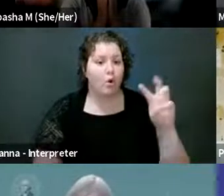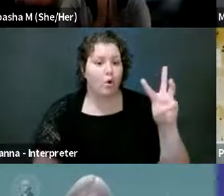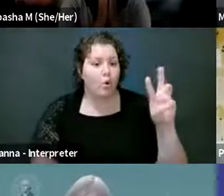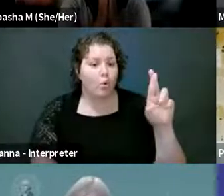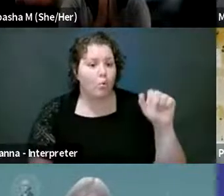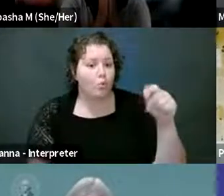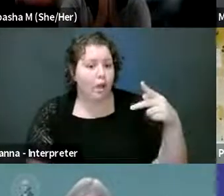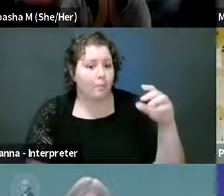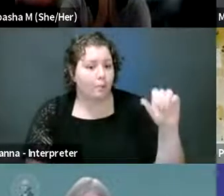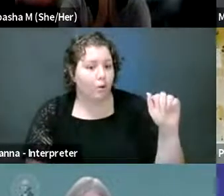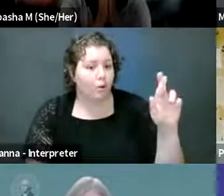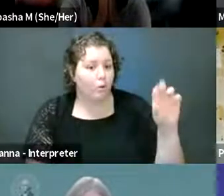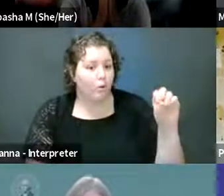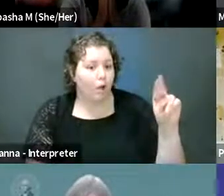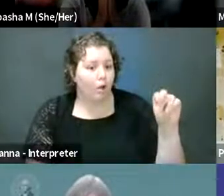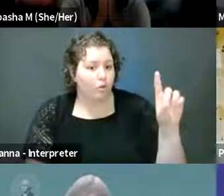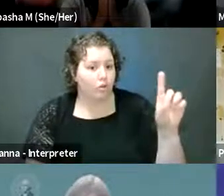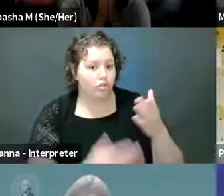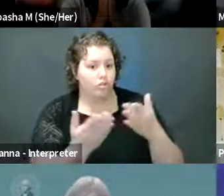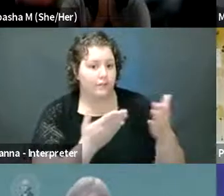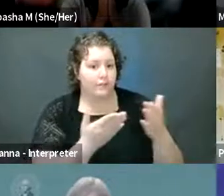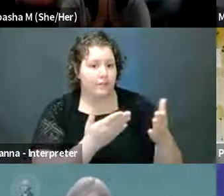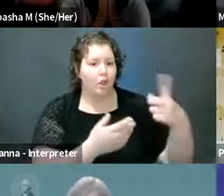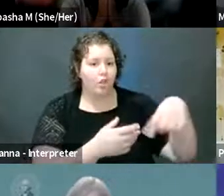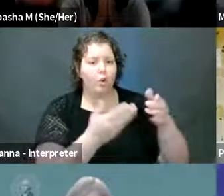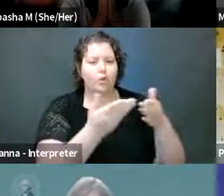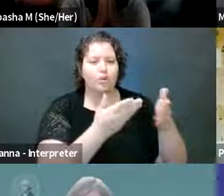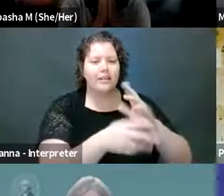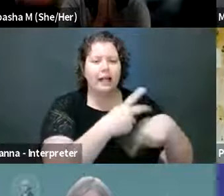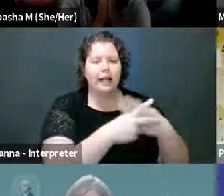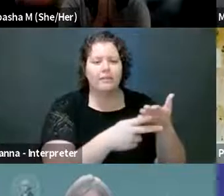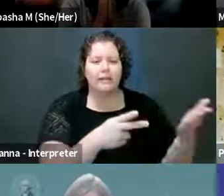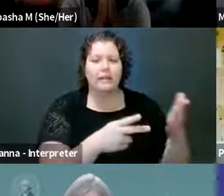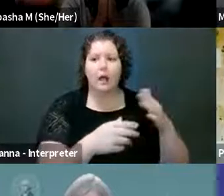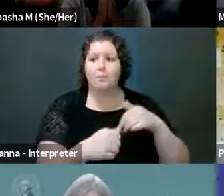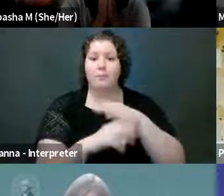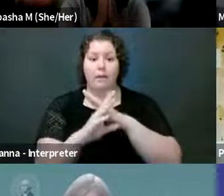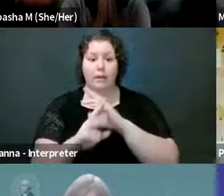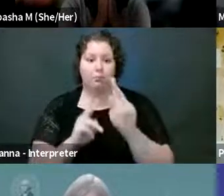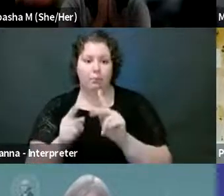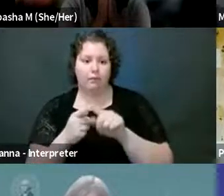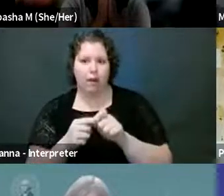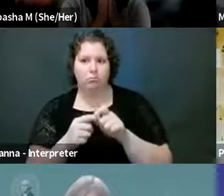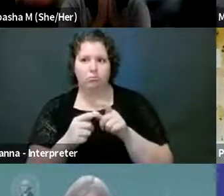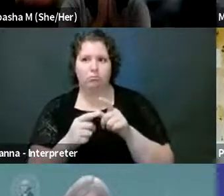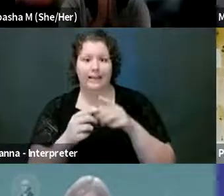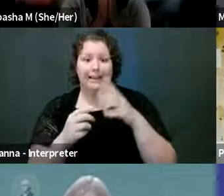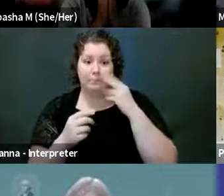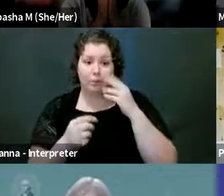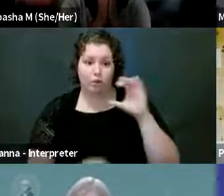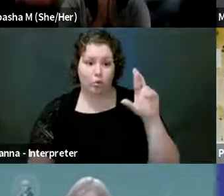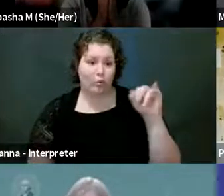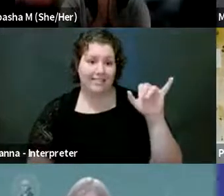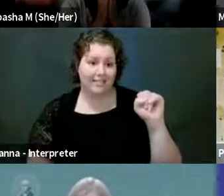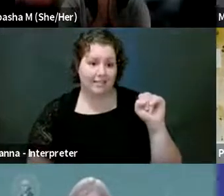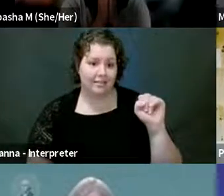those kind of things that either prevent people from going into crisis and or service stabilizing features when folks are coming out of crisis. And so maybe some more information